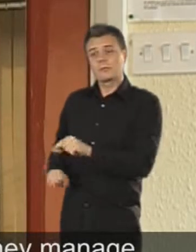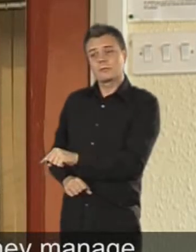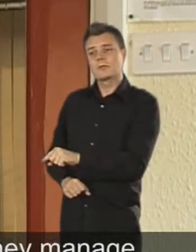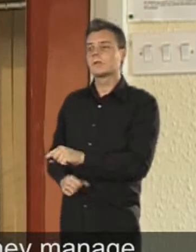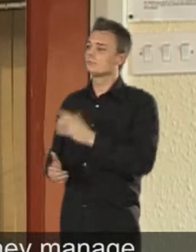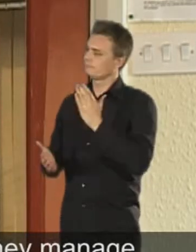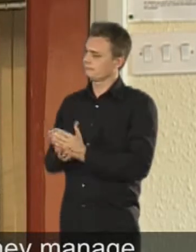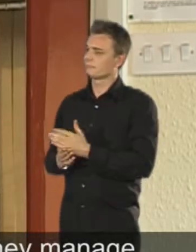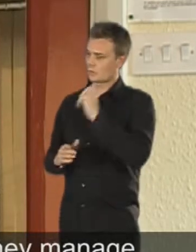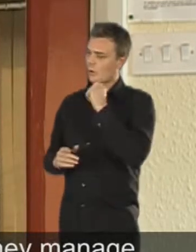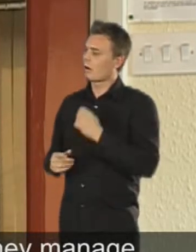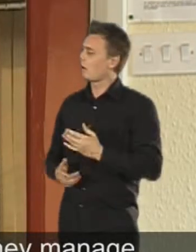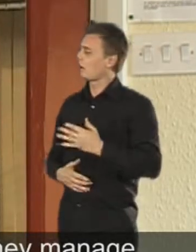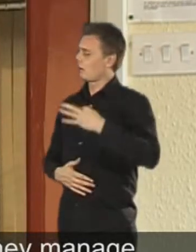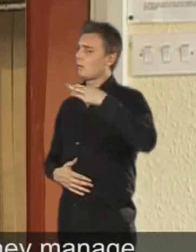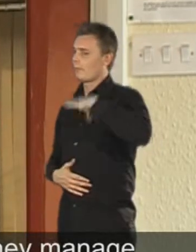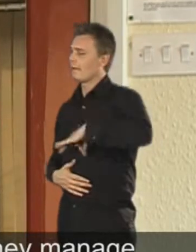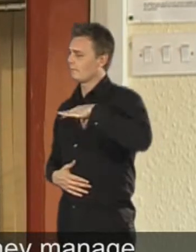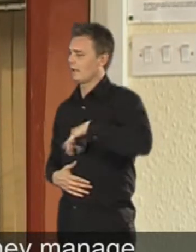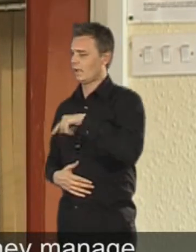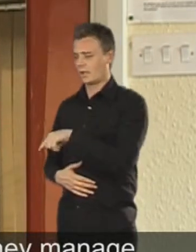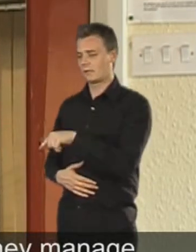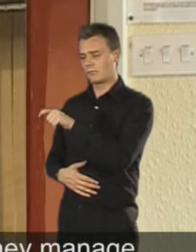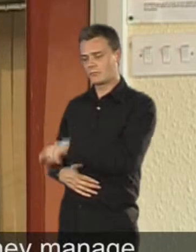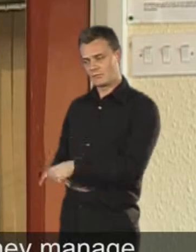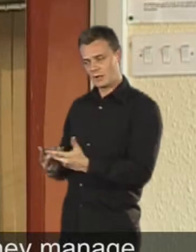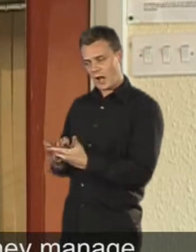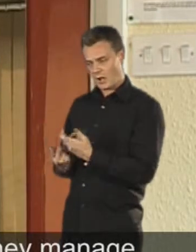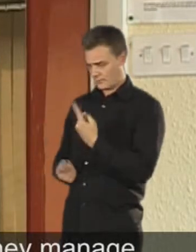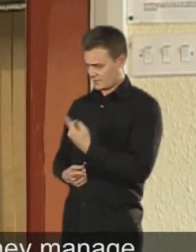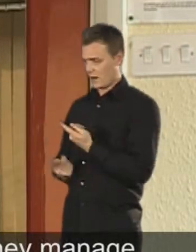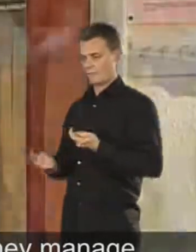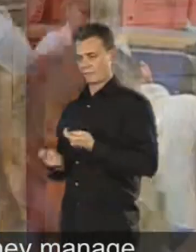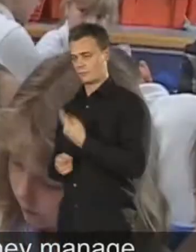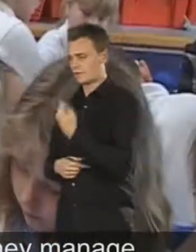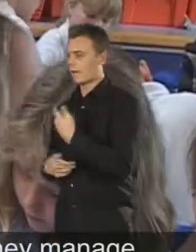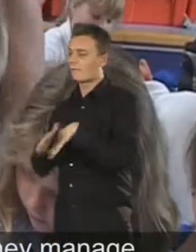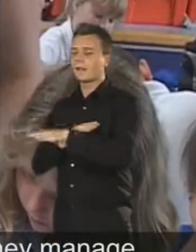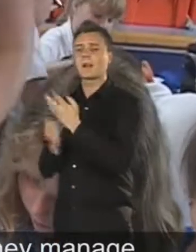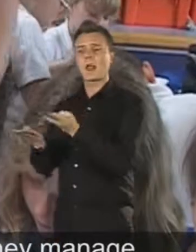will really maximise how they manage themselves within the classroom setting.